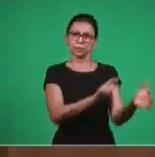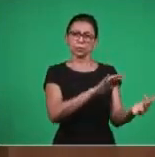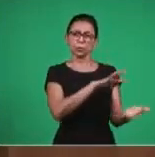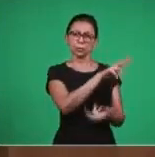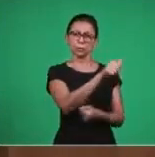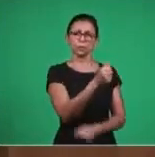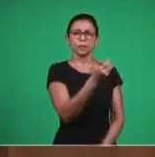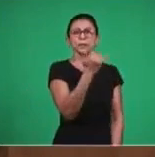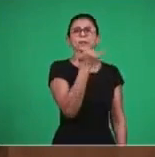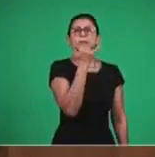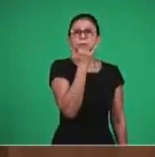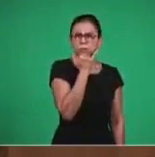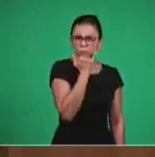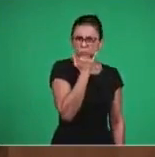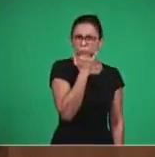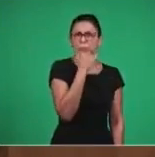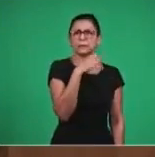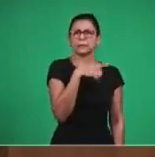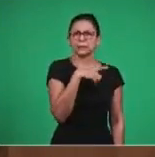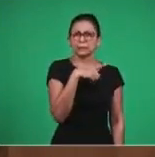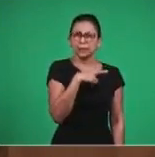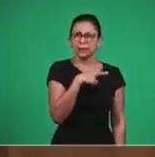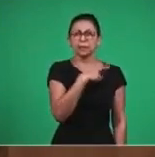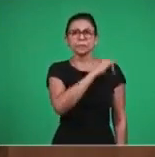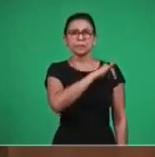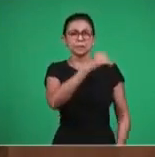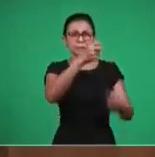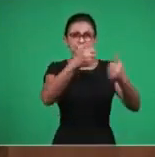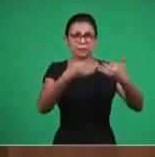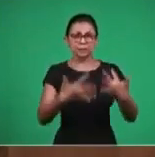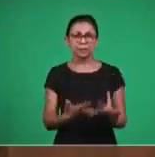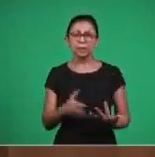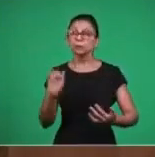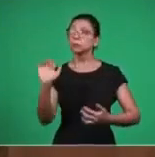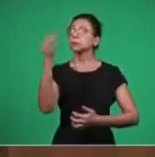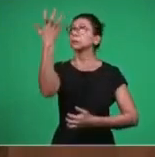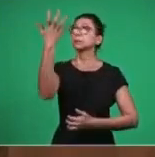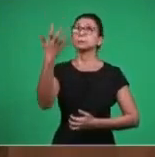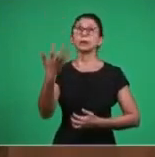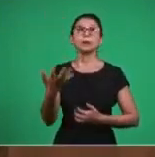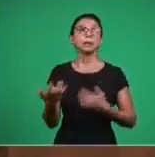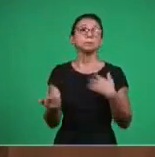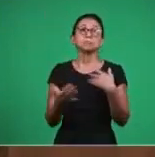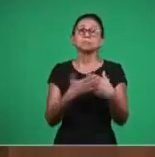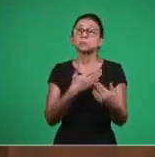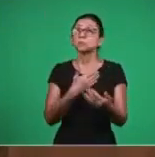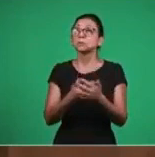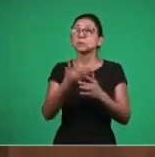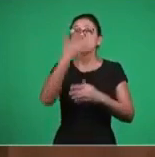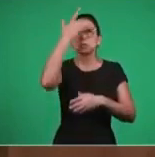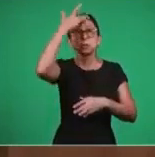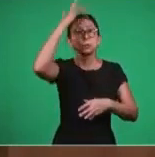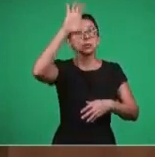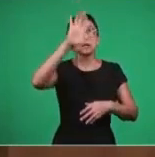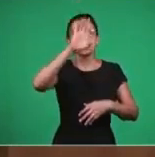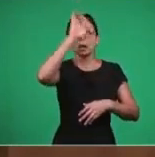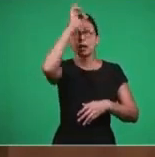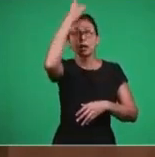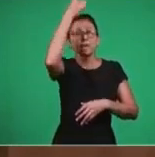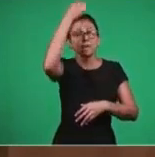all the excuses to say that the facts of what is happening was a wind that happened, something that they don't